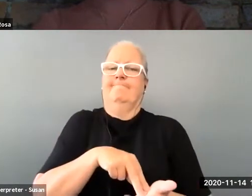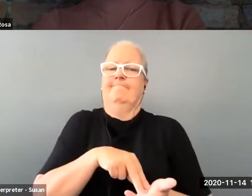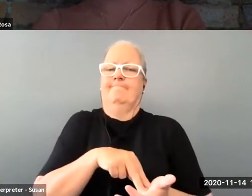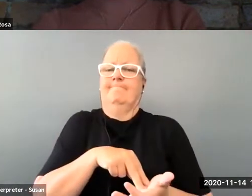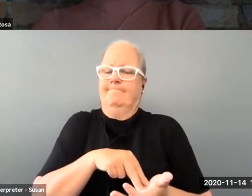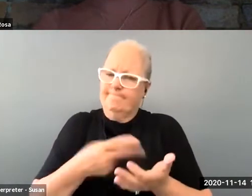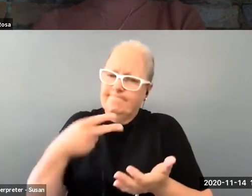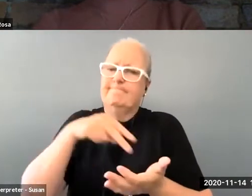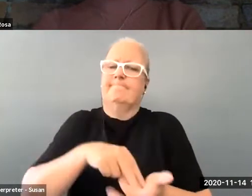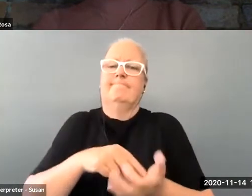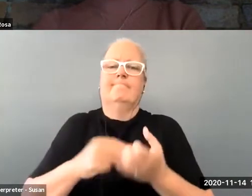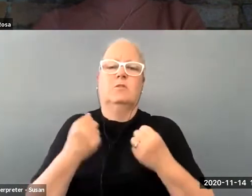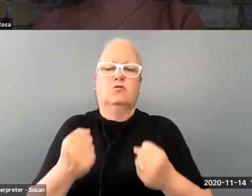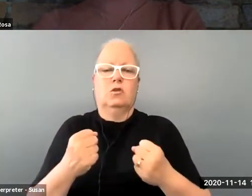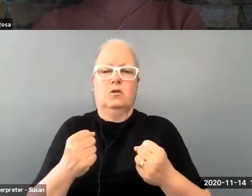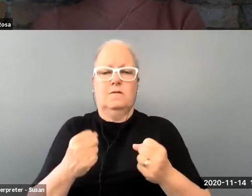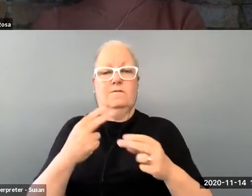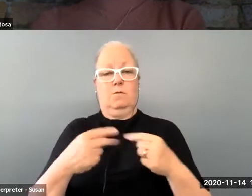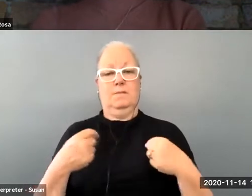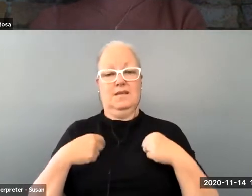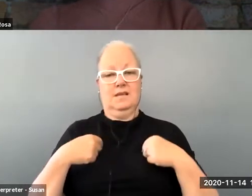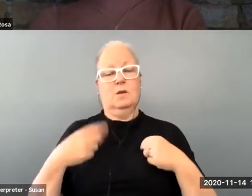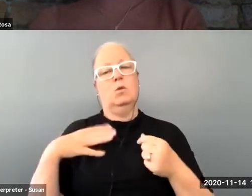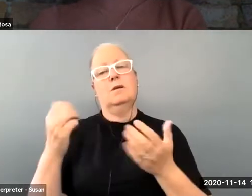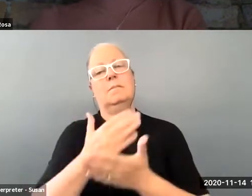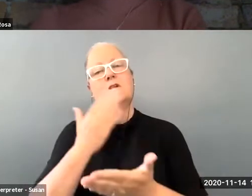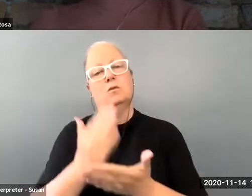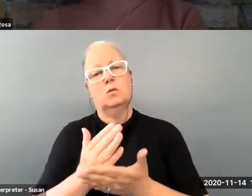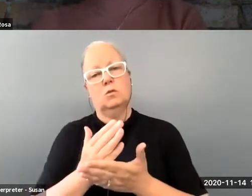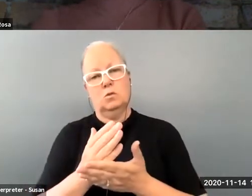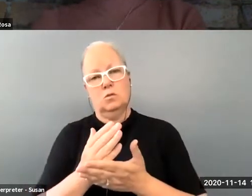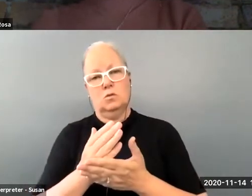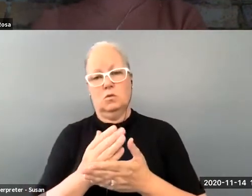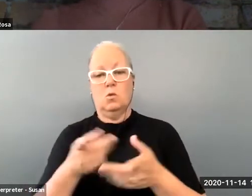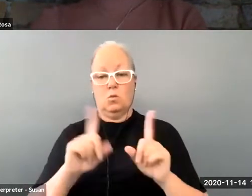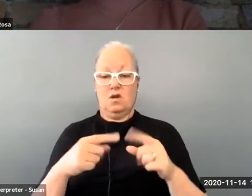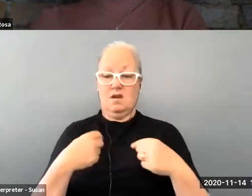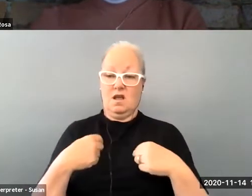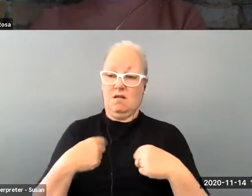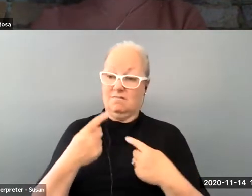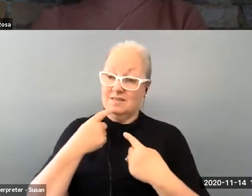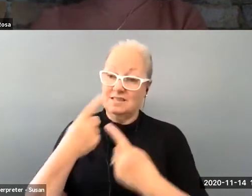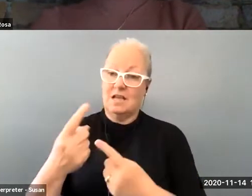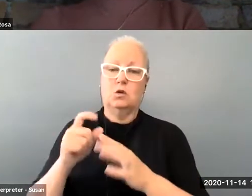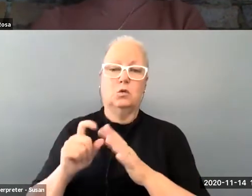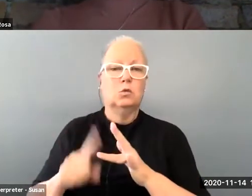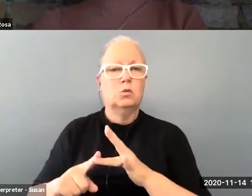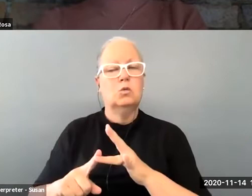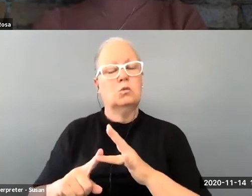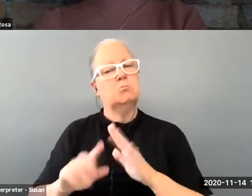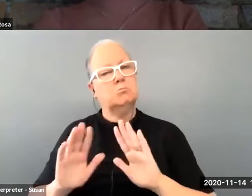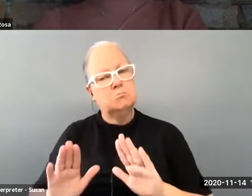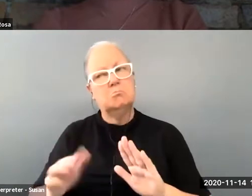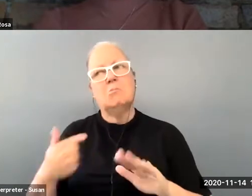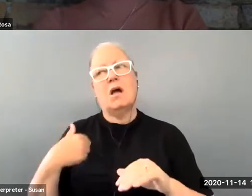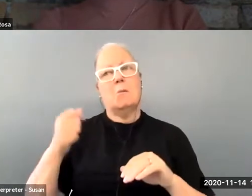And I guess for me, it is about making sure that my convictions are well-founded, that I am